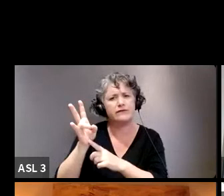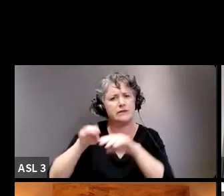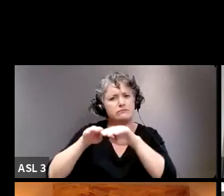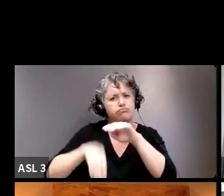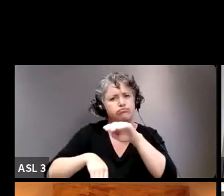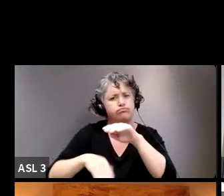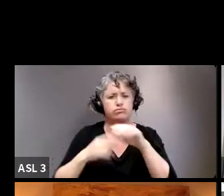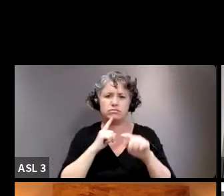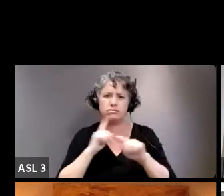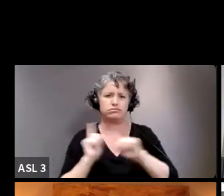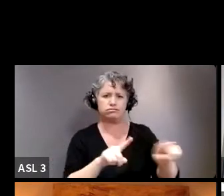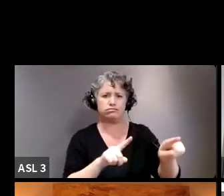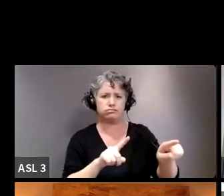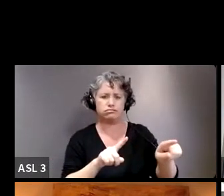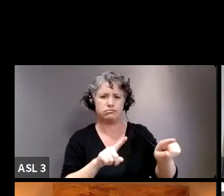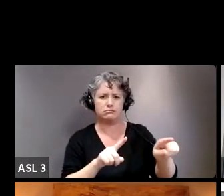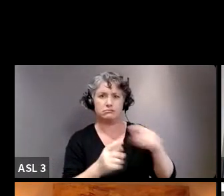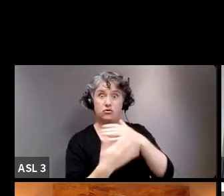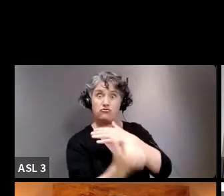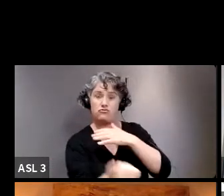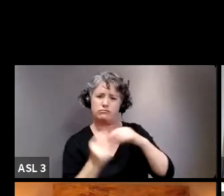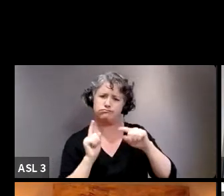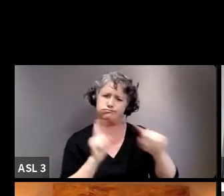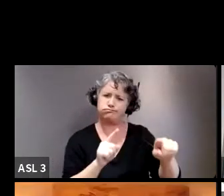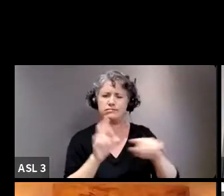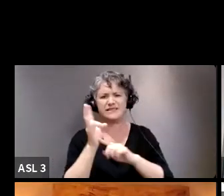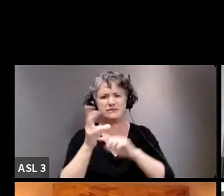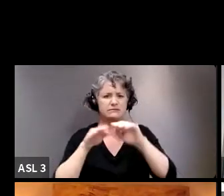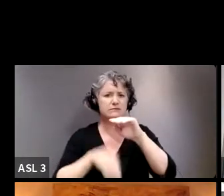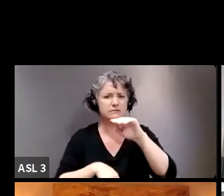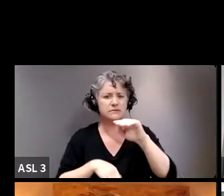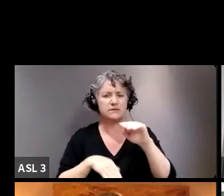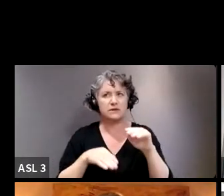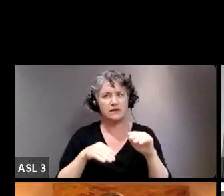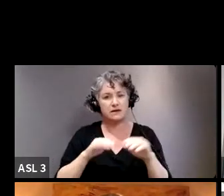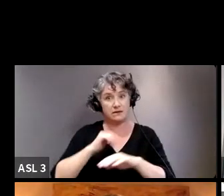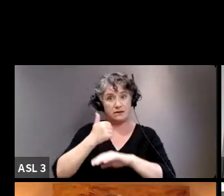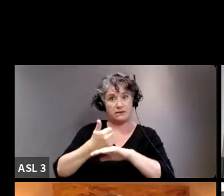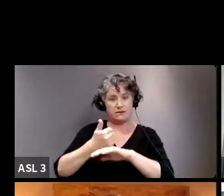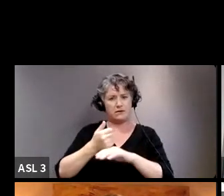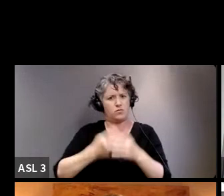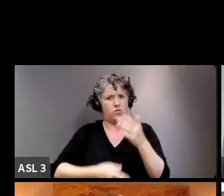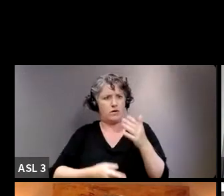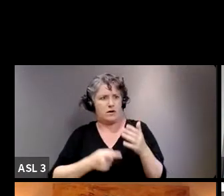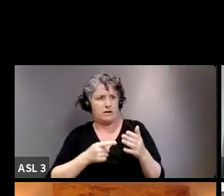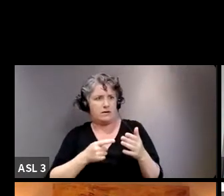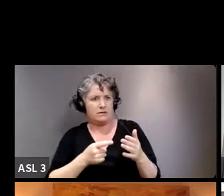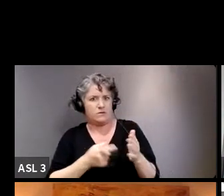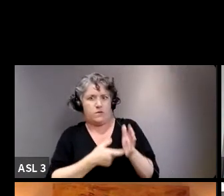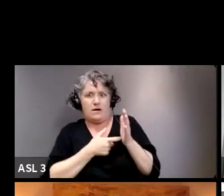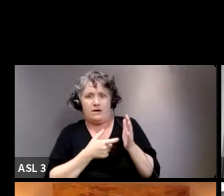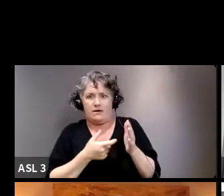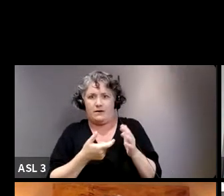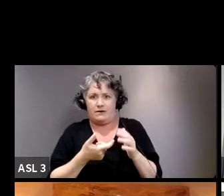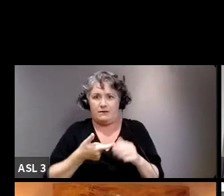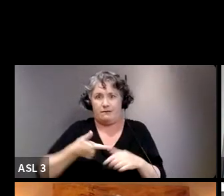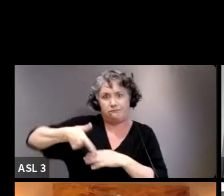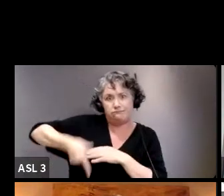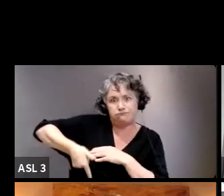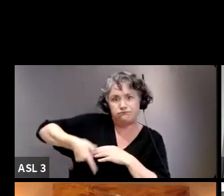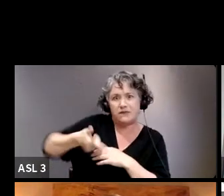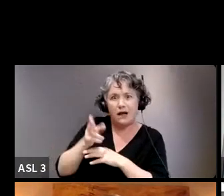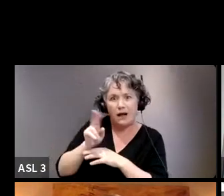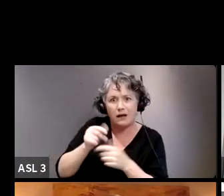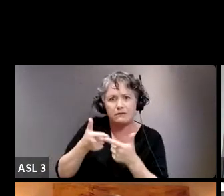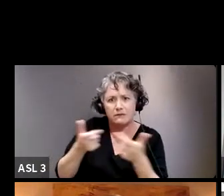those other priorities the reasons those are set up is we begin to determine what does require an armed police officer so so many of those lower priority calls actually don't